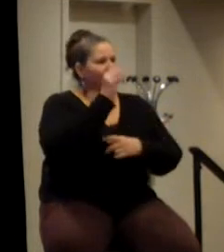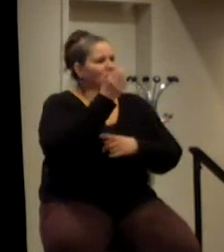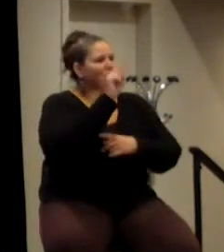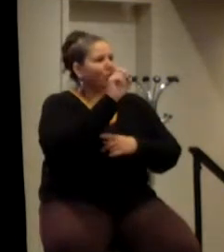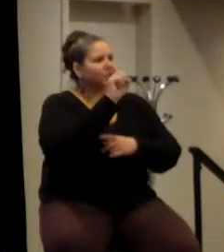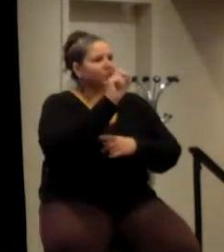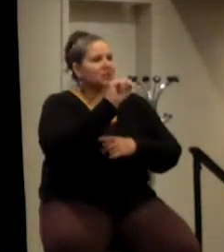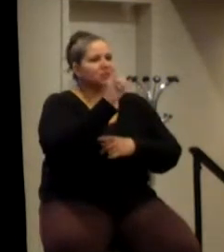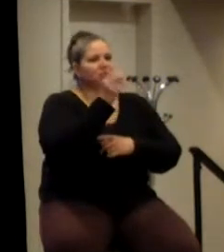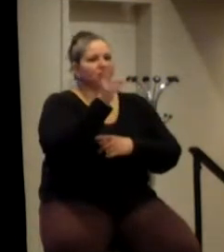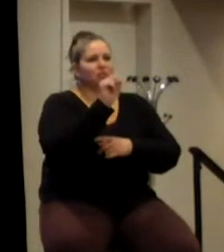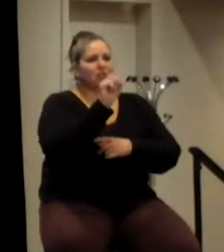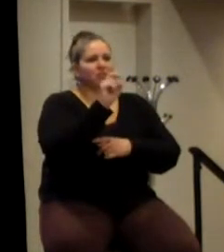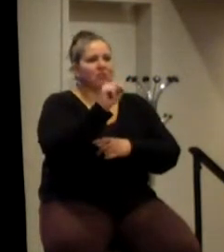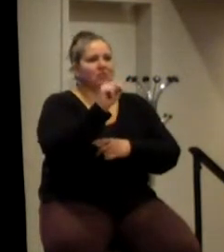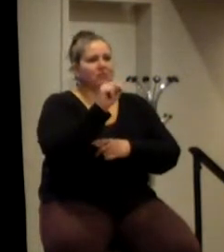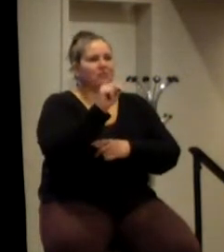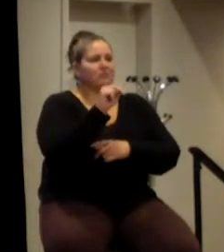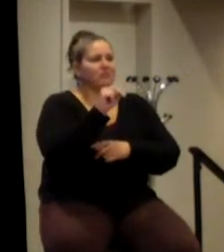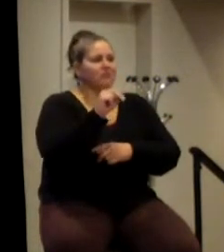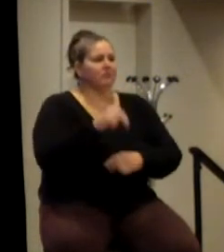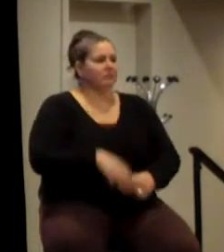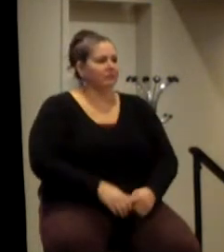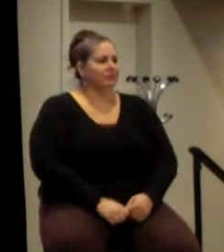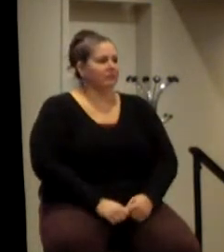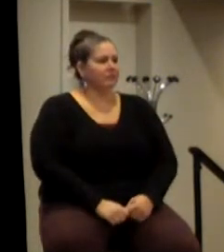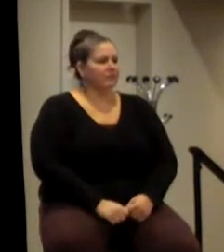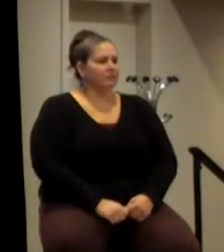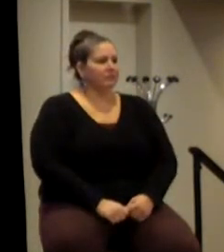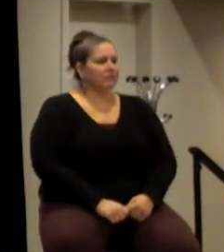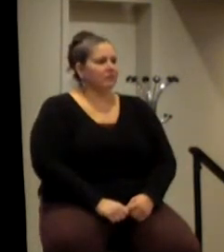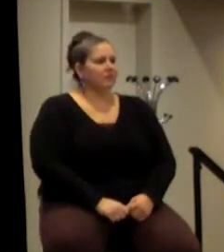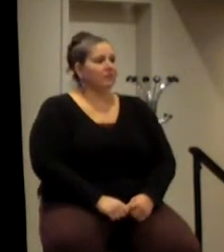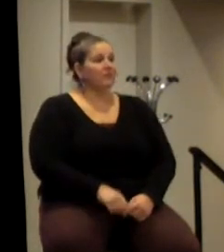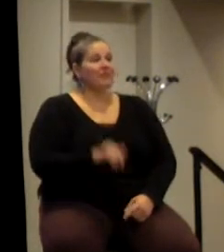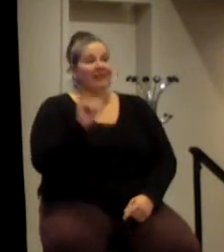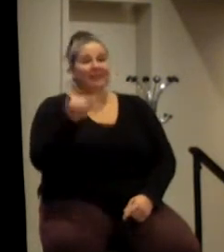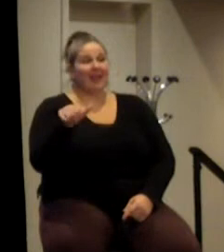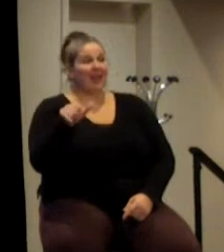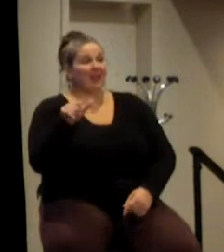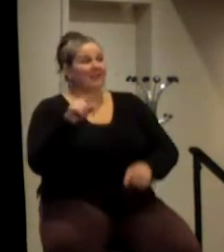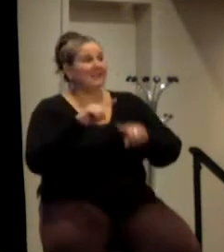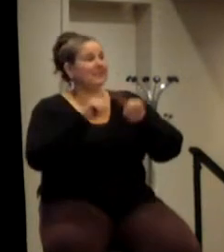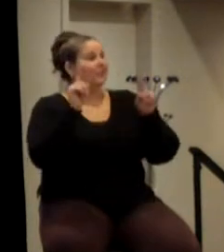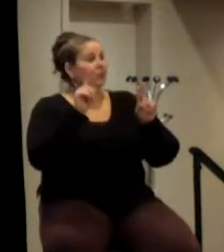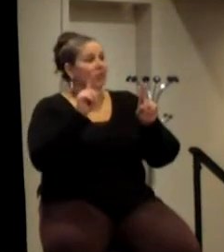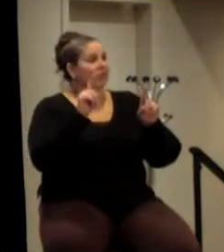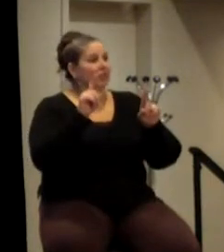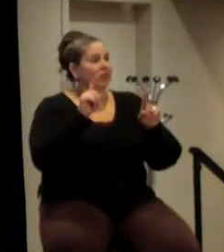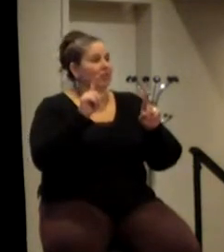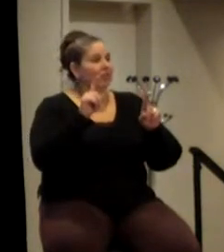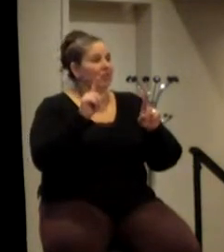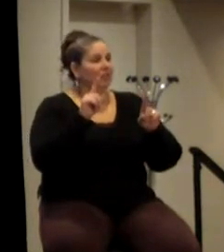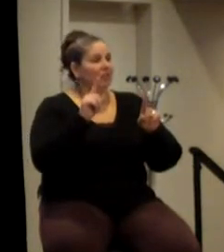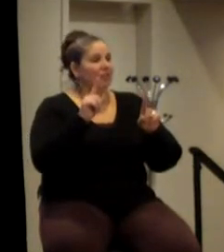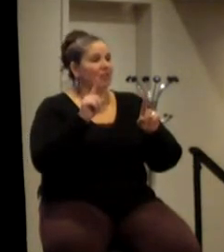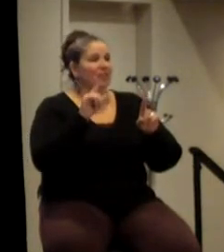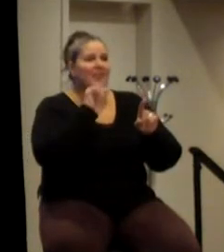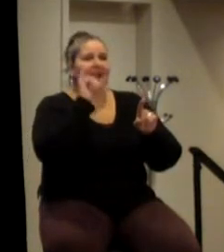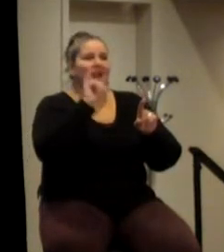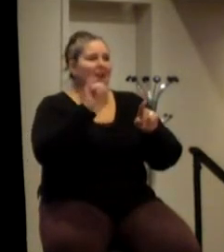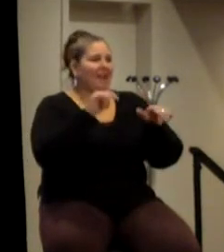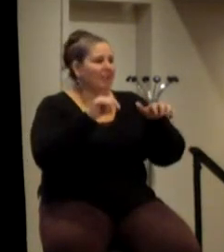is they don't got tens of millions of vaccine already manufactured. My understanding is they do have vaccine that's